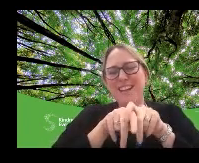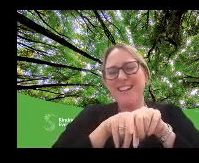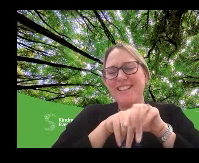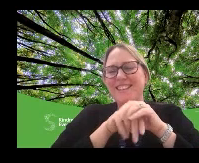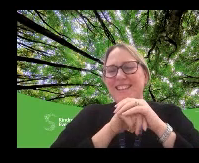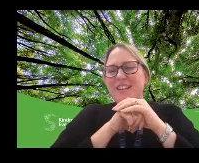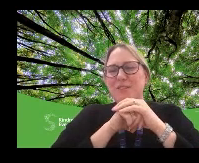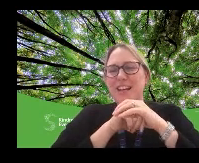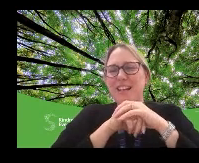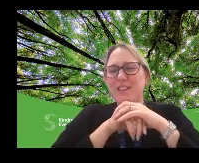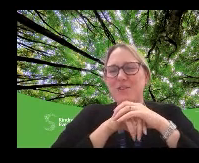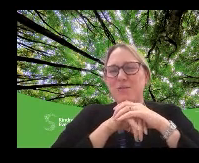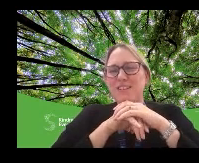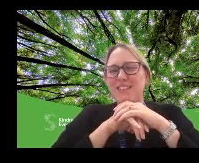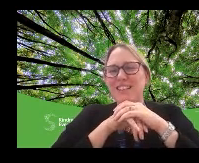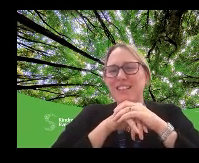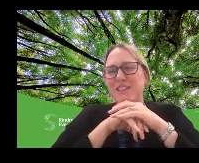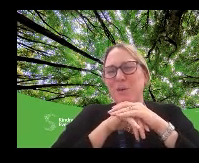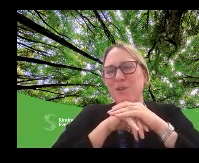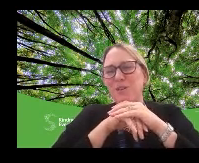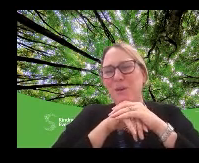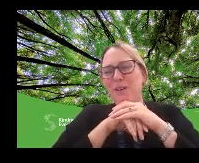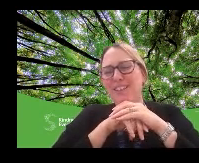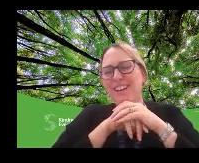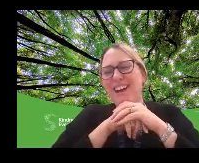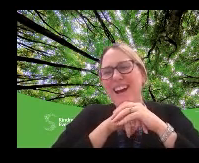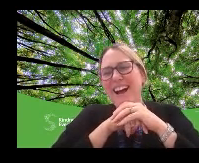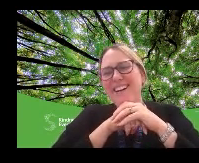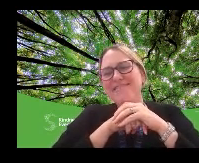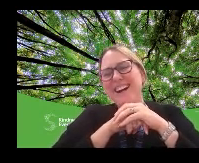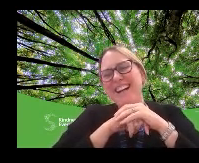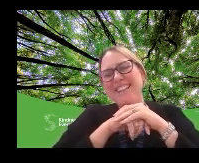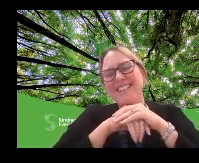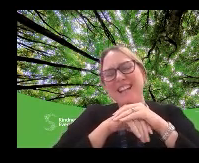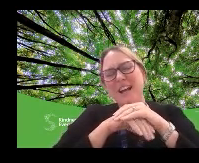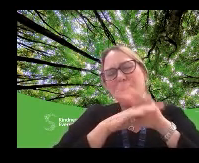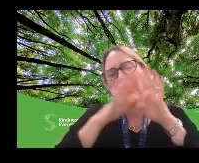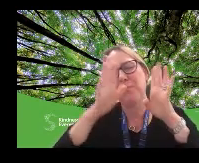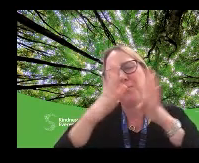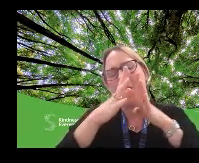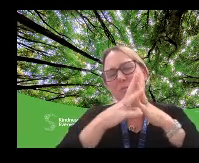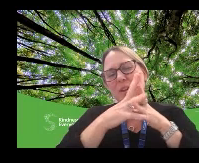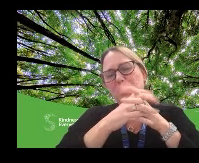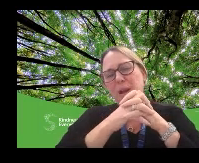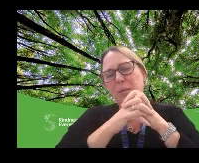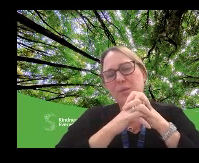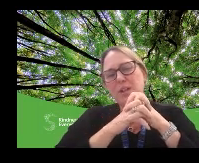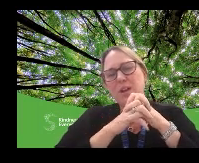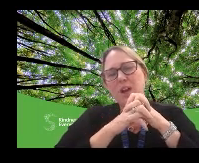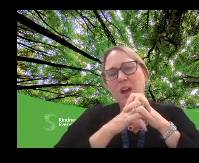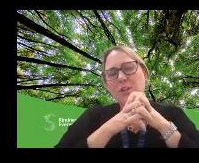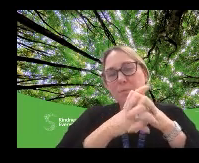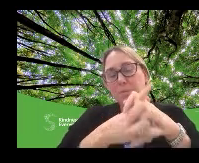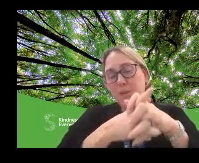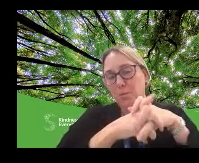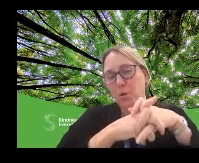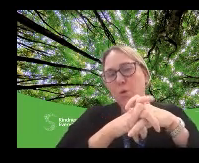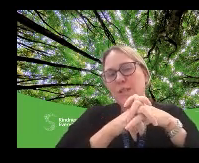young people with ADHD. We'll get it as short and succinct as possible, and hopefully we'll be able